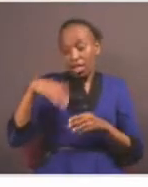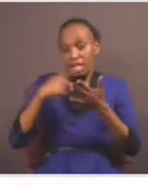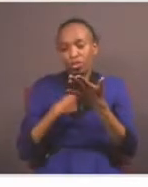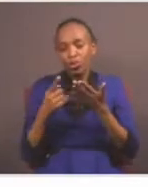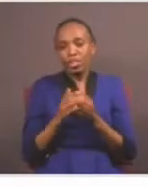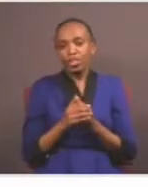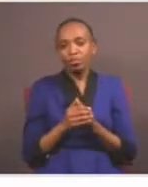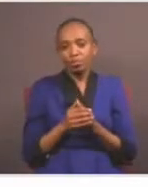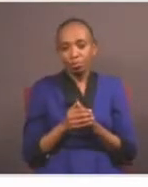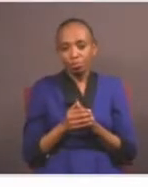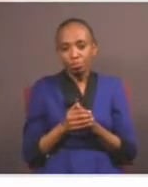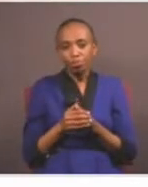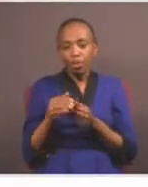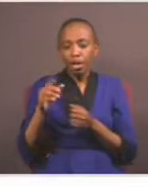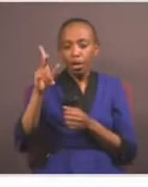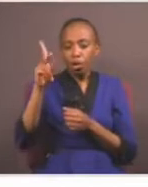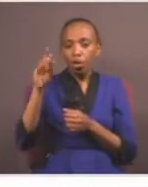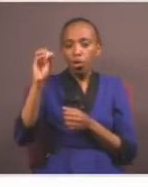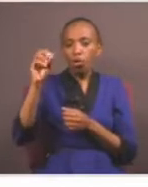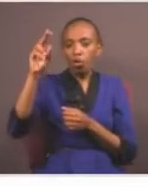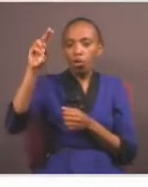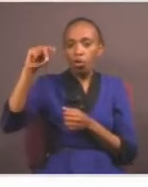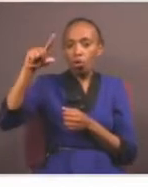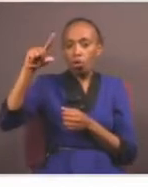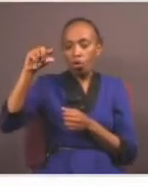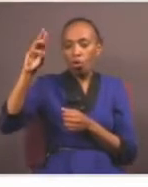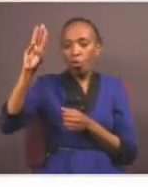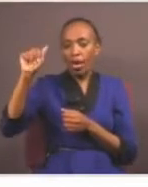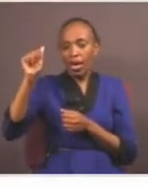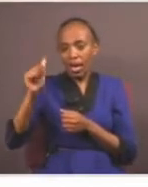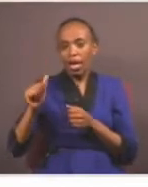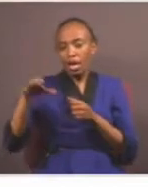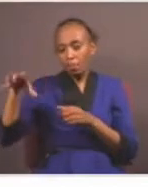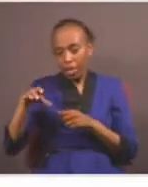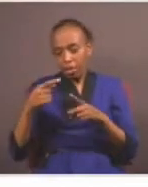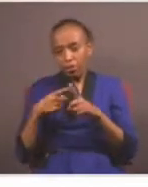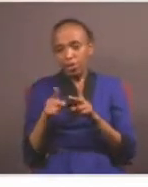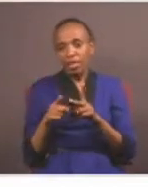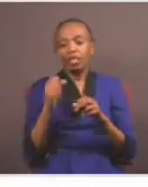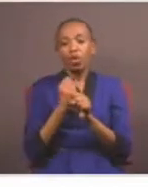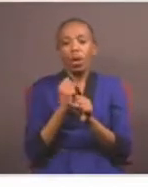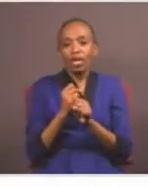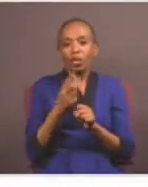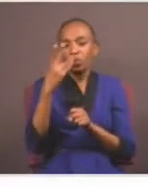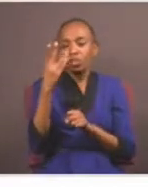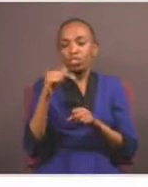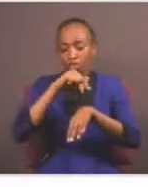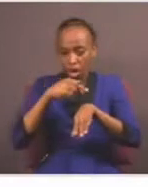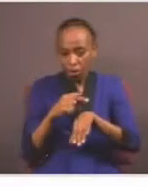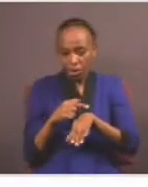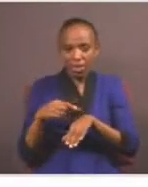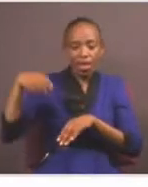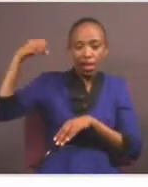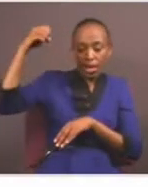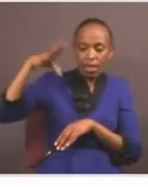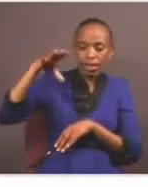week, Kongoya market will start operating on a 24-hour basis. The lighting